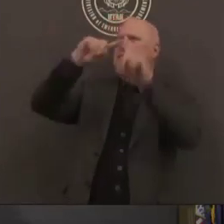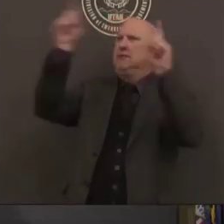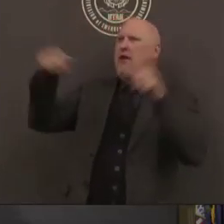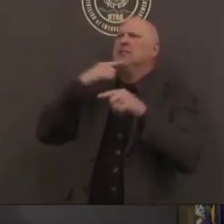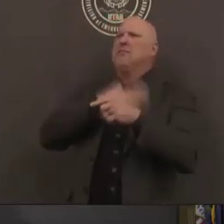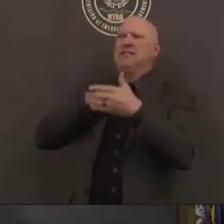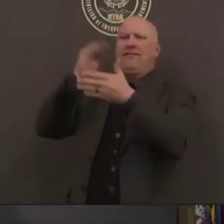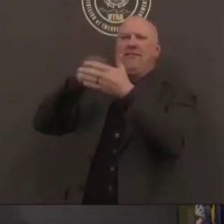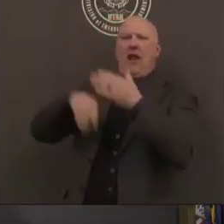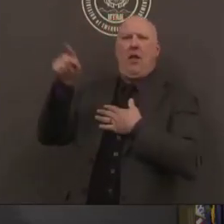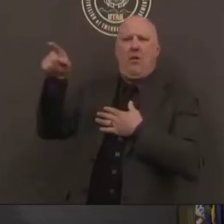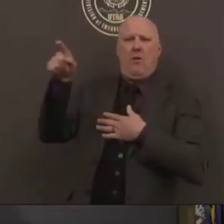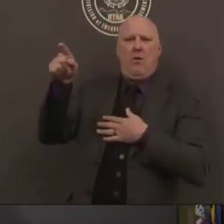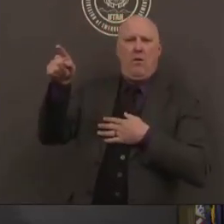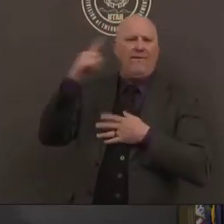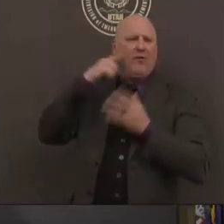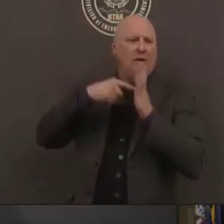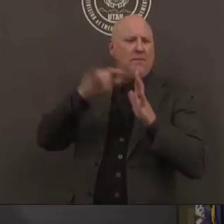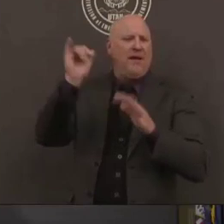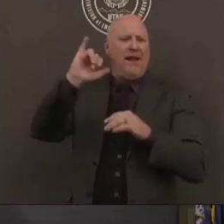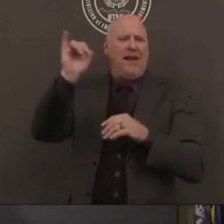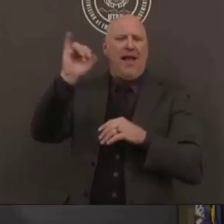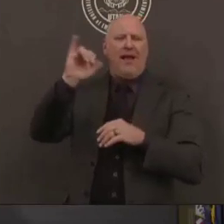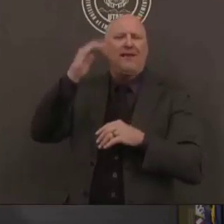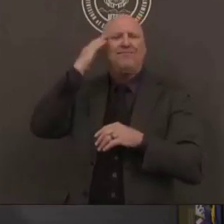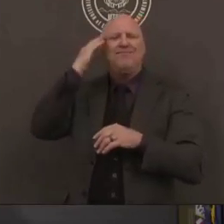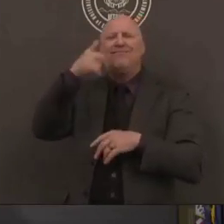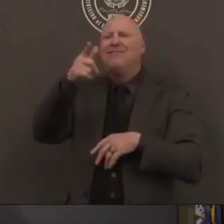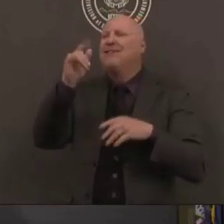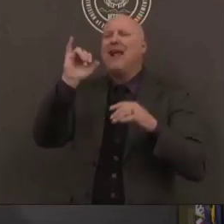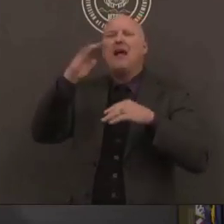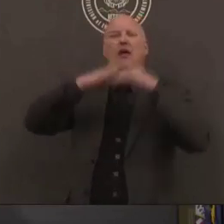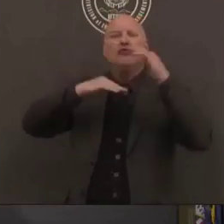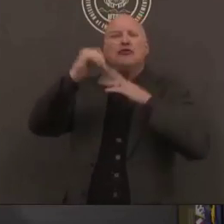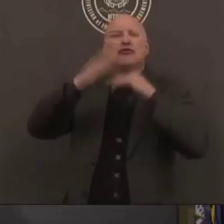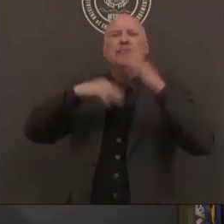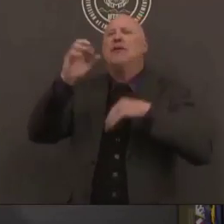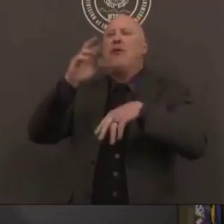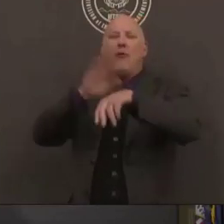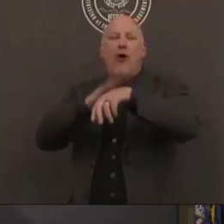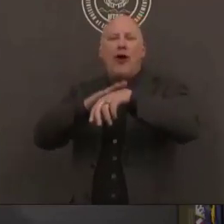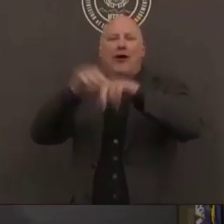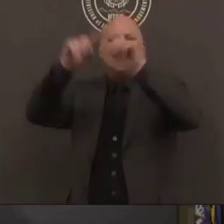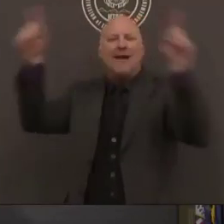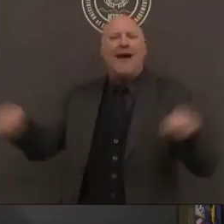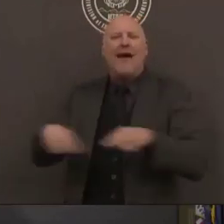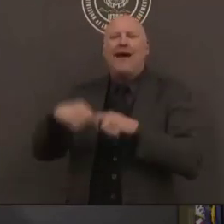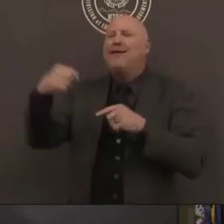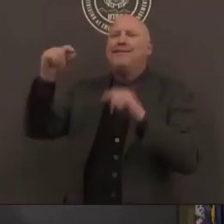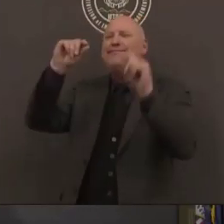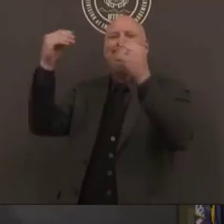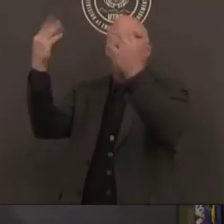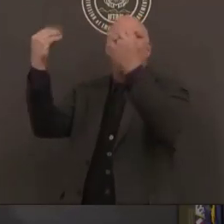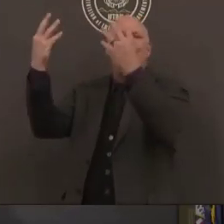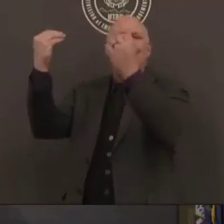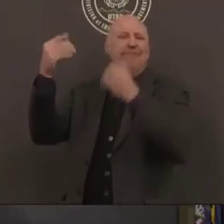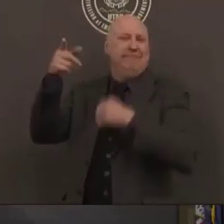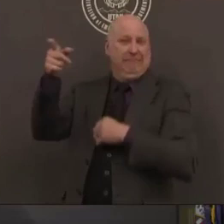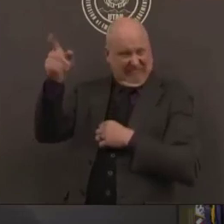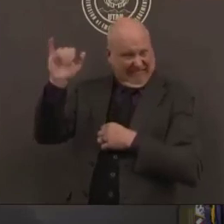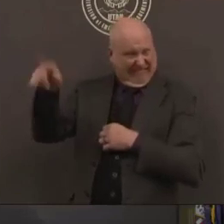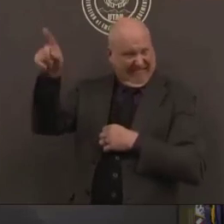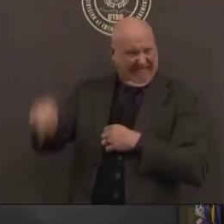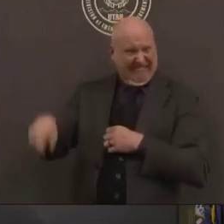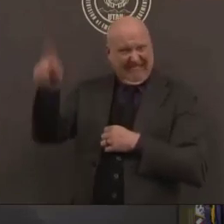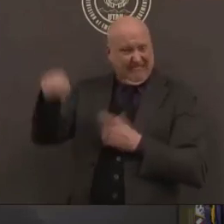electronic UDOT signs that you see around, or is that going to be some different signage? So we anticipate continuing to work